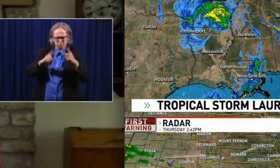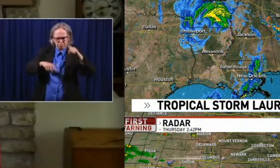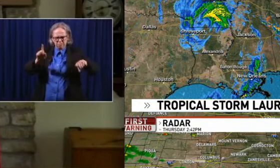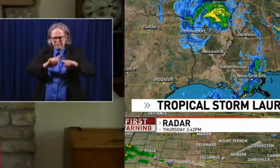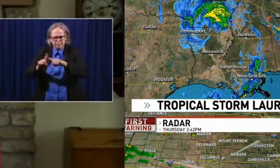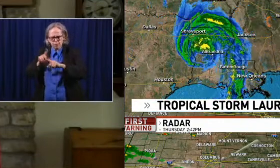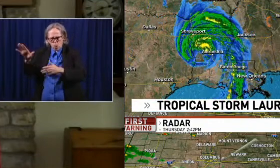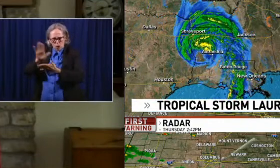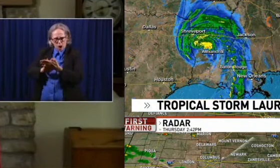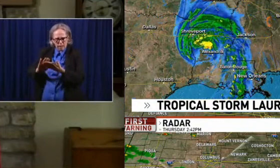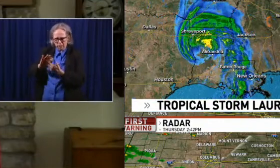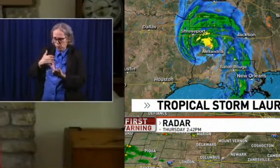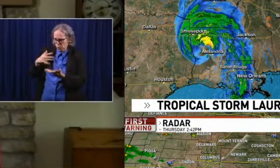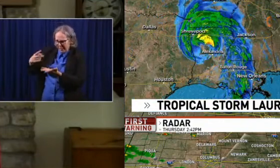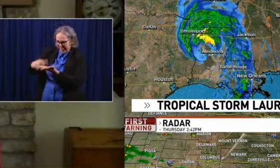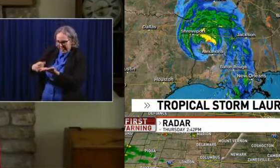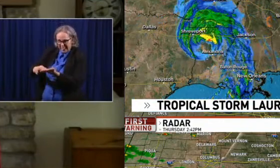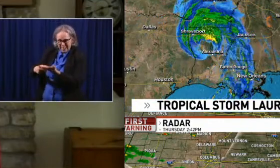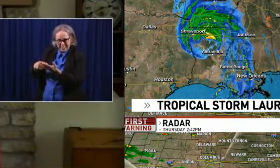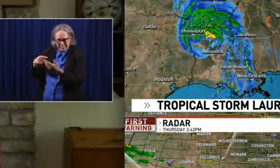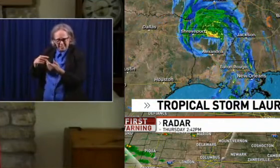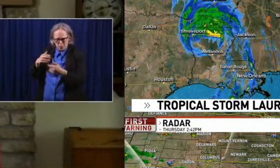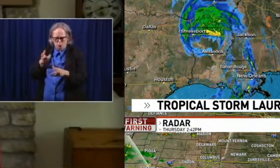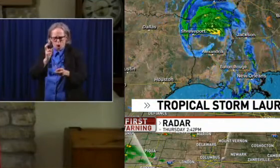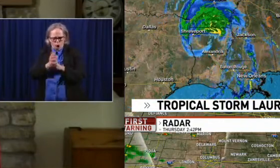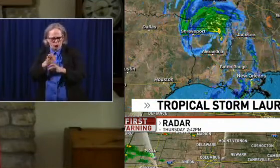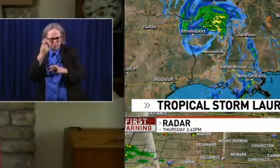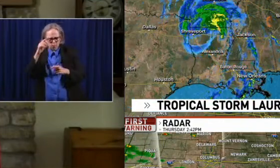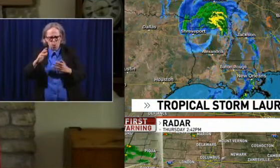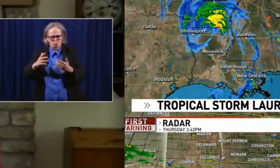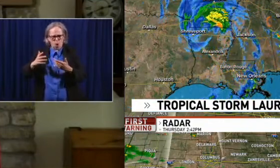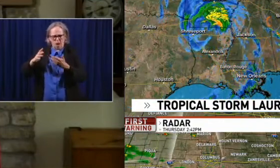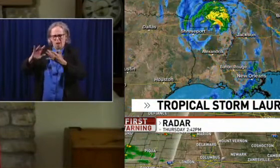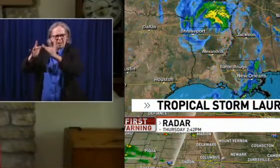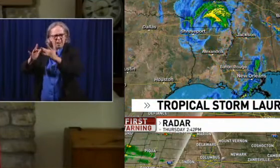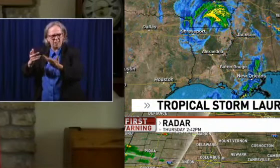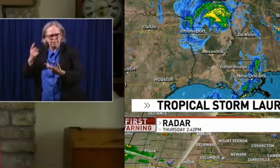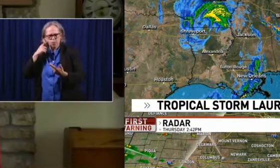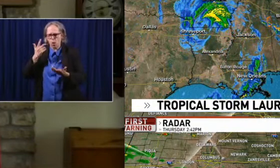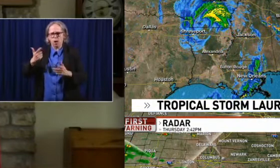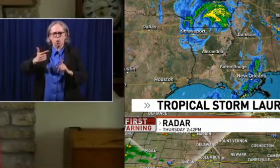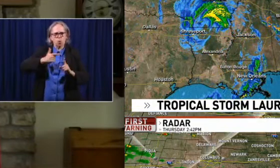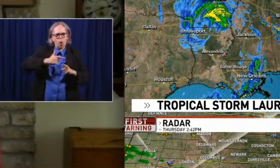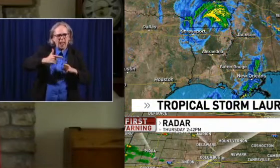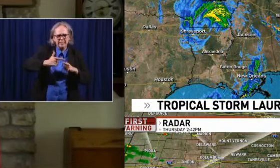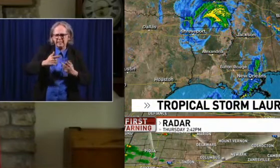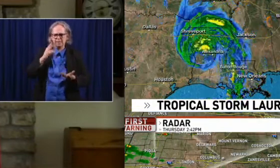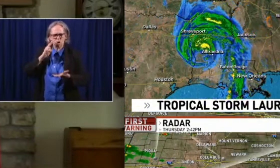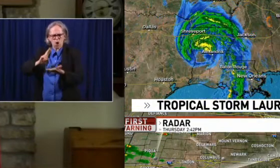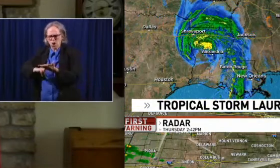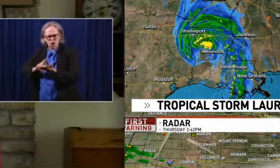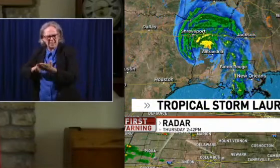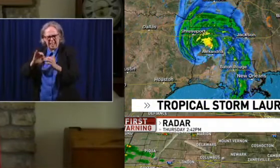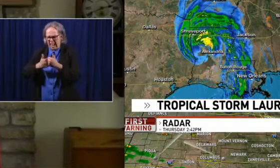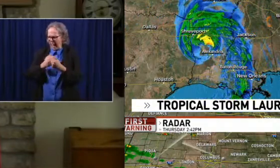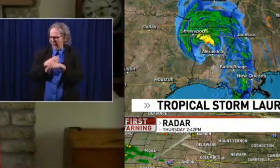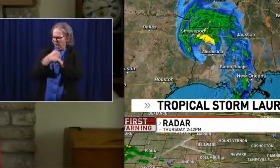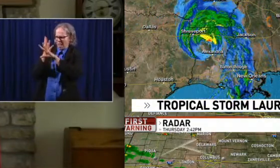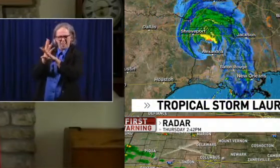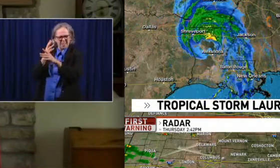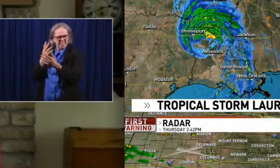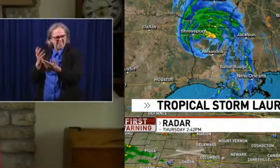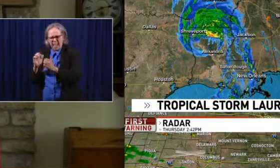difficulty if you do remote for welding, something like welding or nursing. And can you just briefly tell